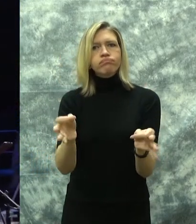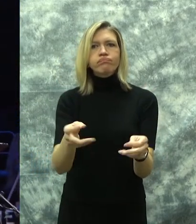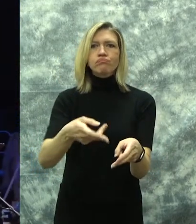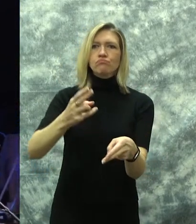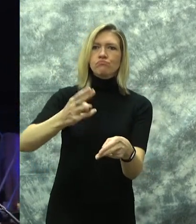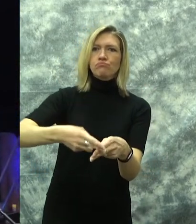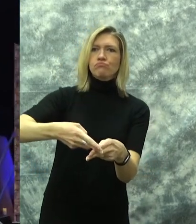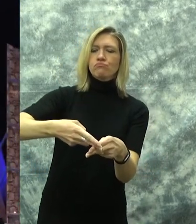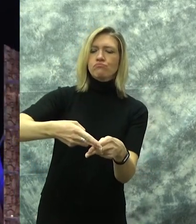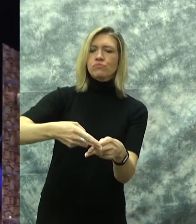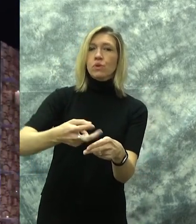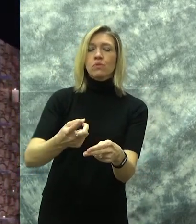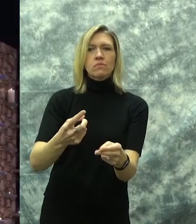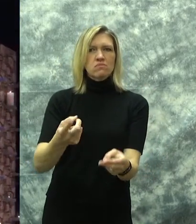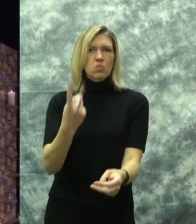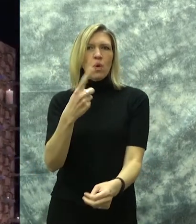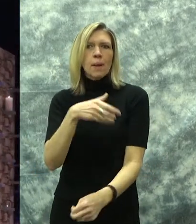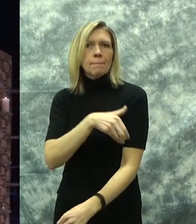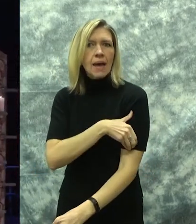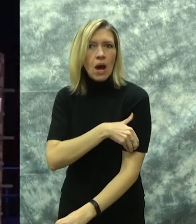one power, can't you see?